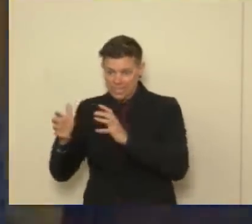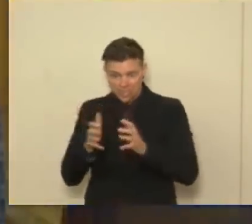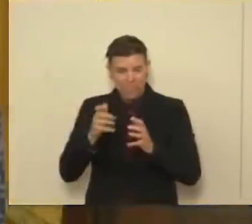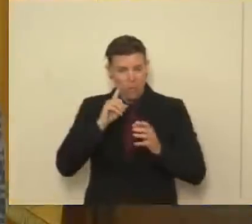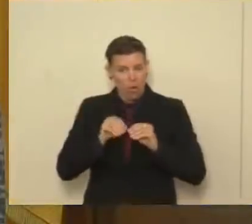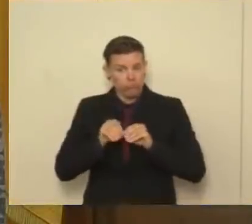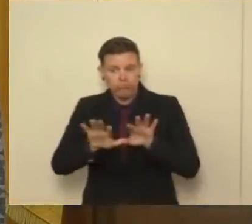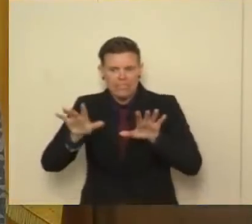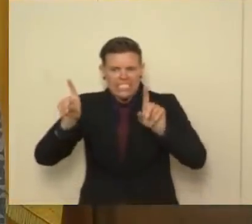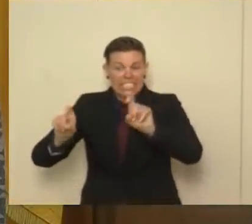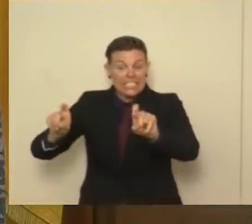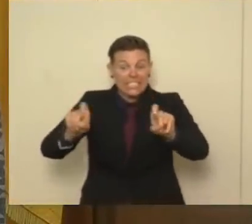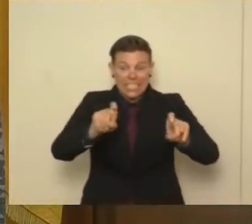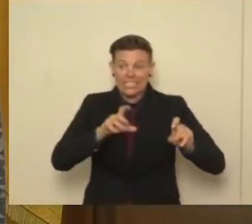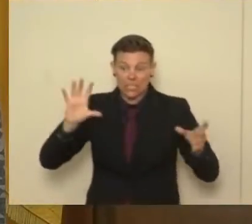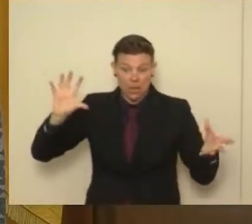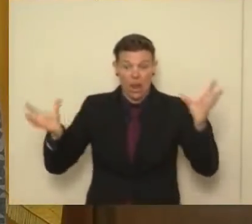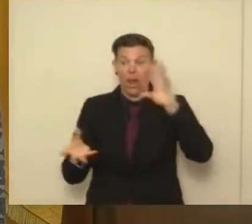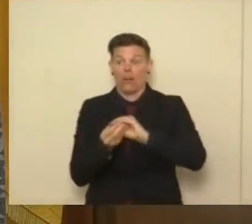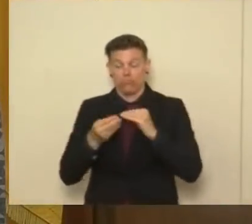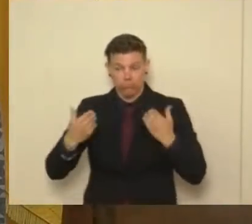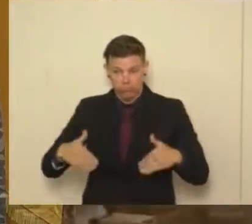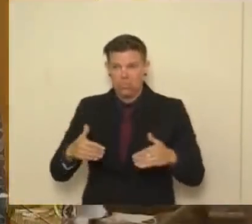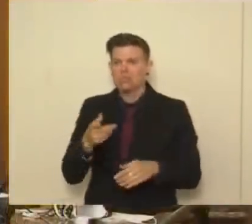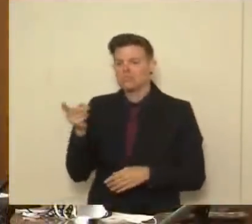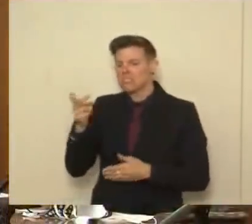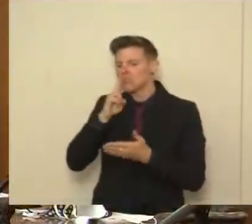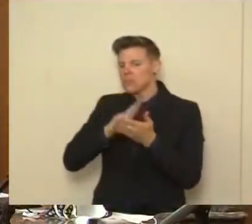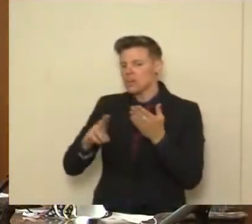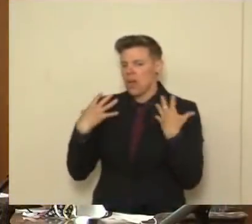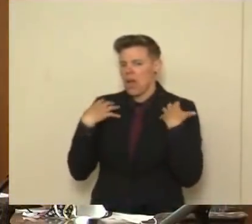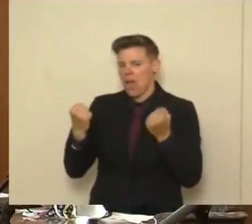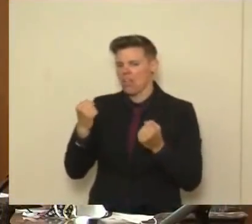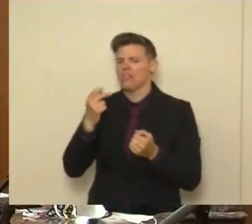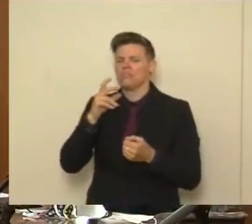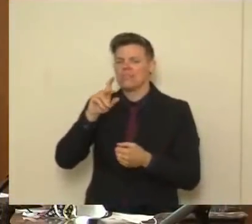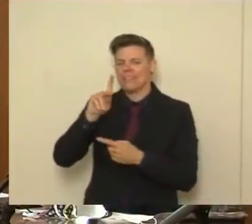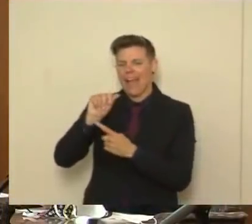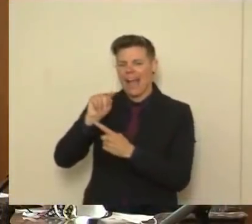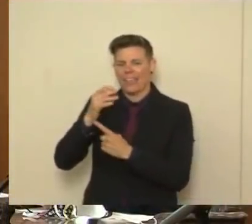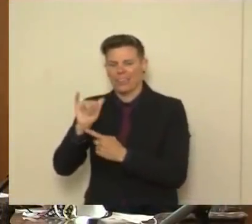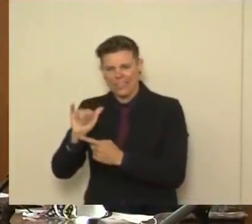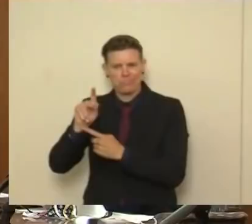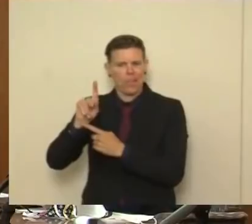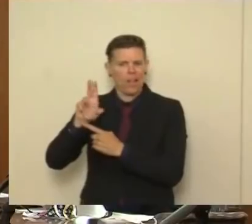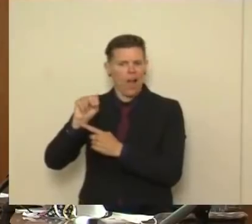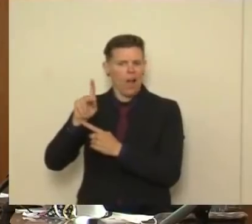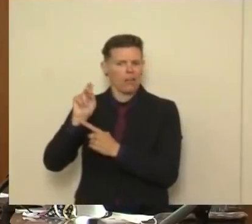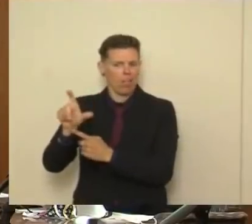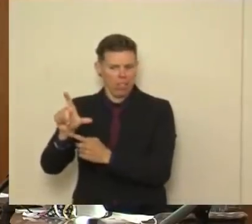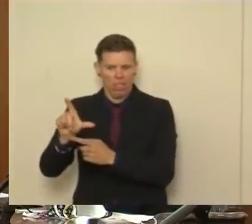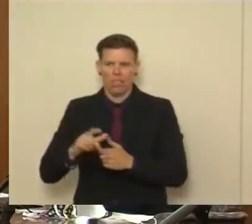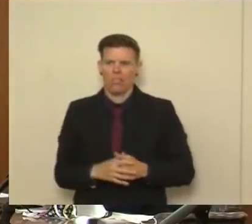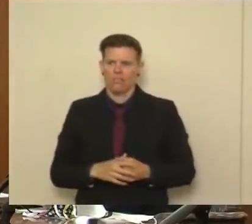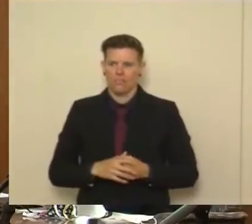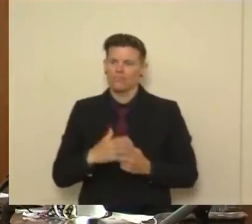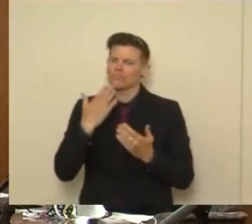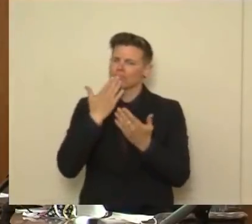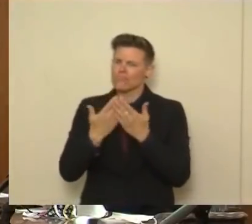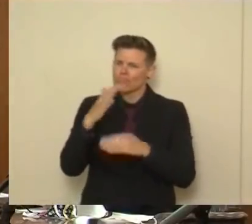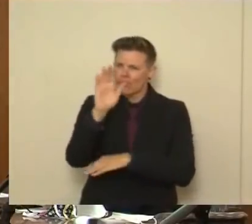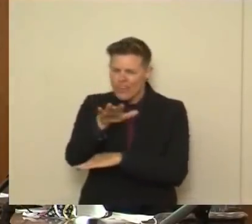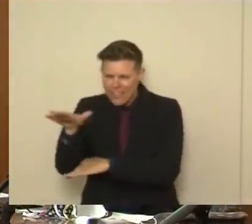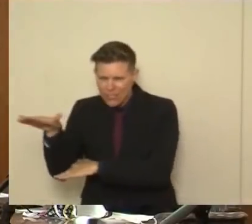to Secretary of Health, Secretary Kathy Kunkel. Thank you, Secretary. Thank you, Governor, and good afternoon, everyone. The Department of Health